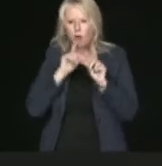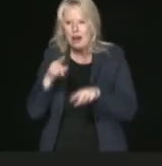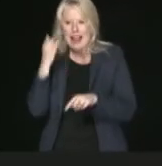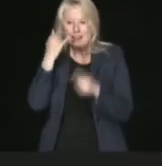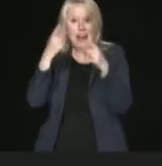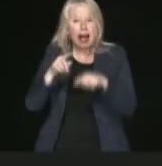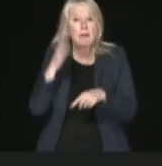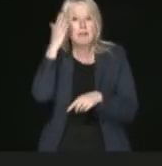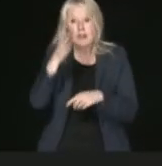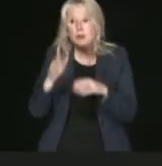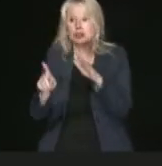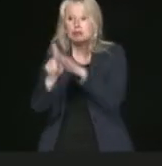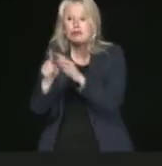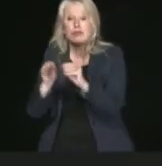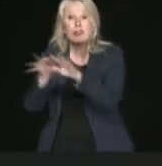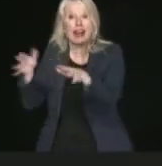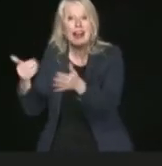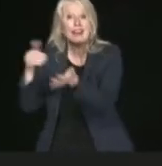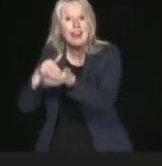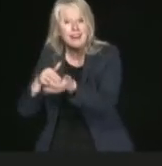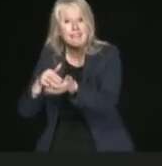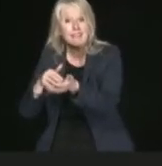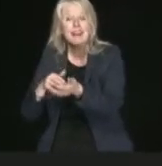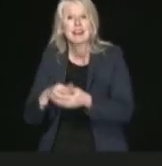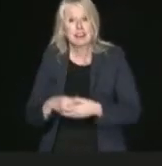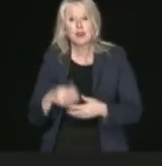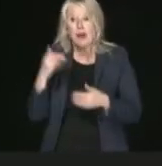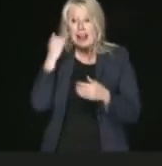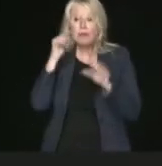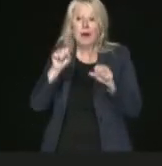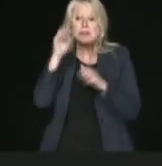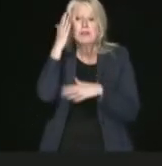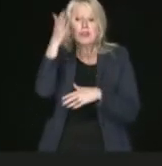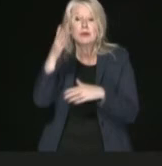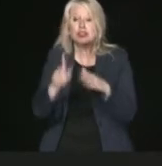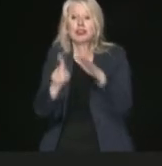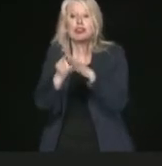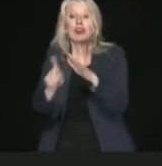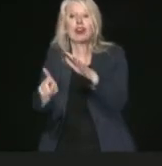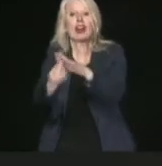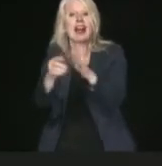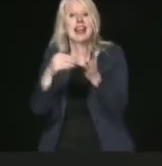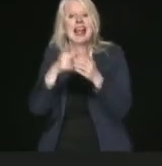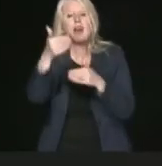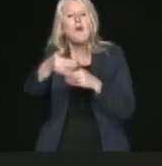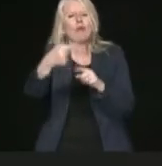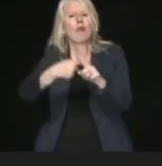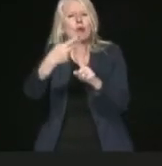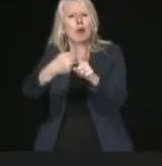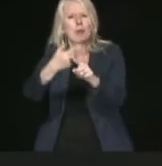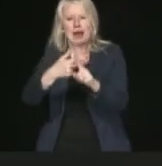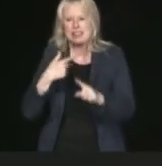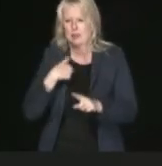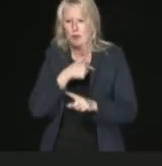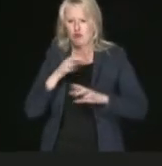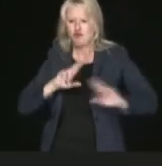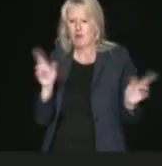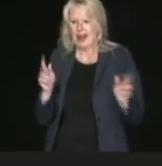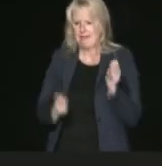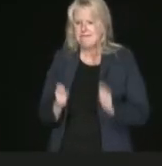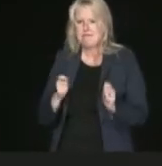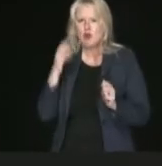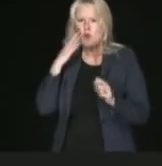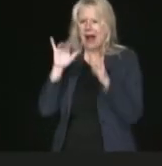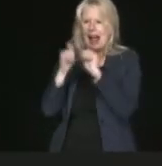resurgence happens. So as we look at possible resurgences over the coming months, we will be better adjusted